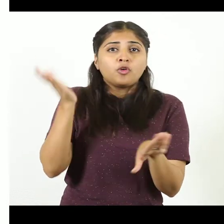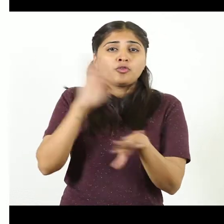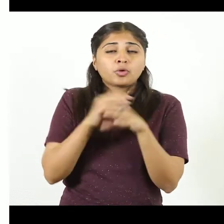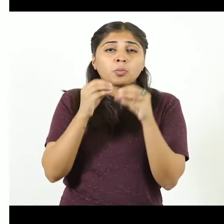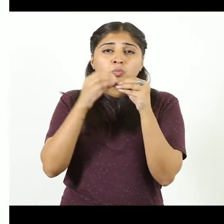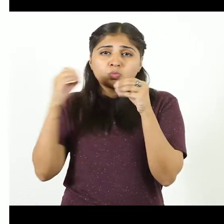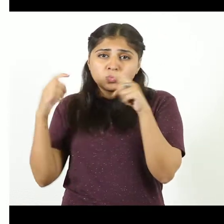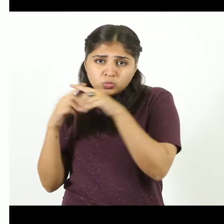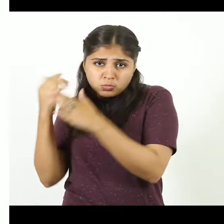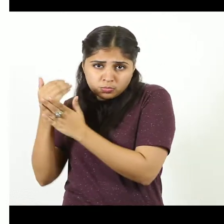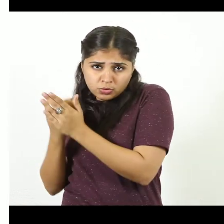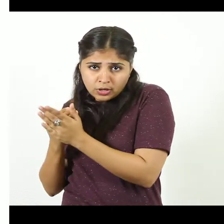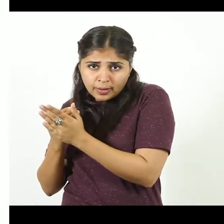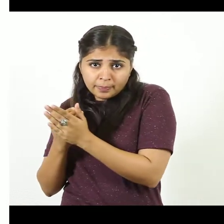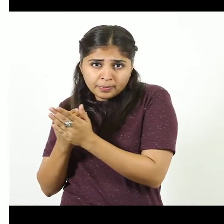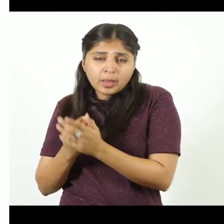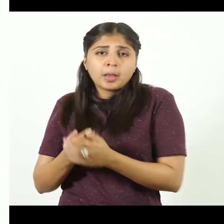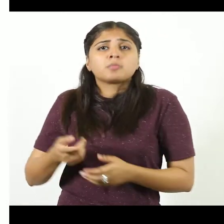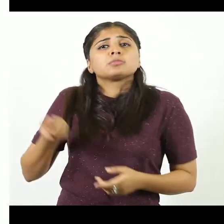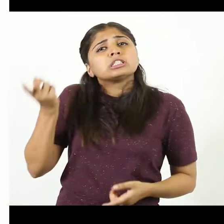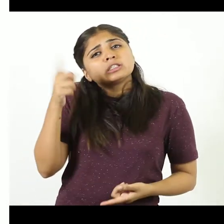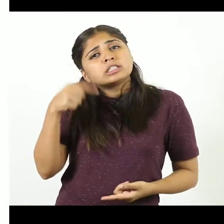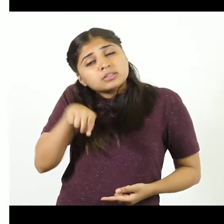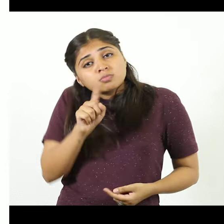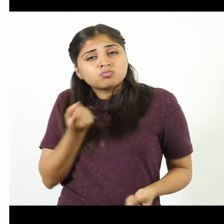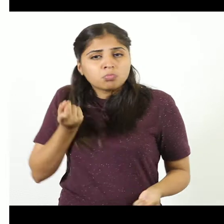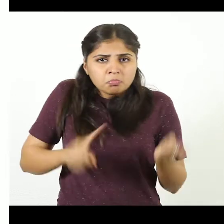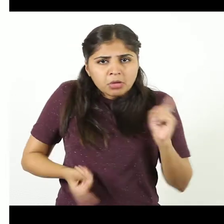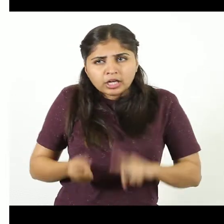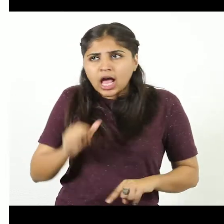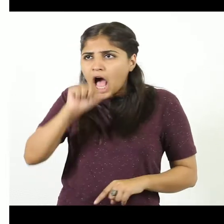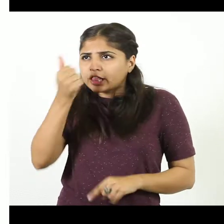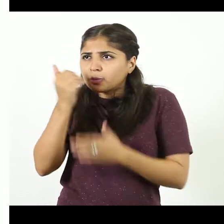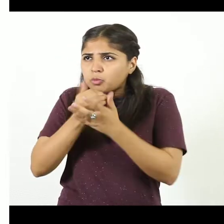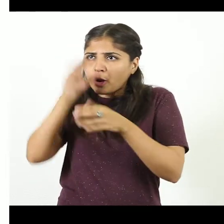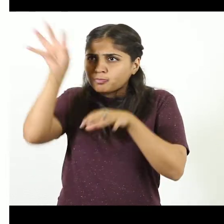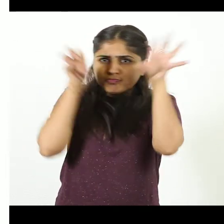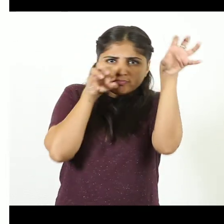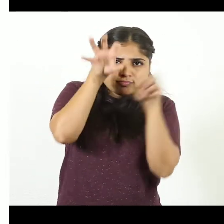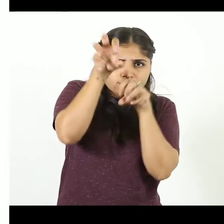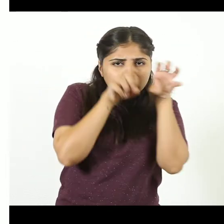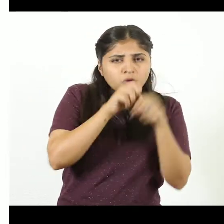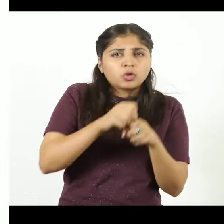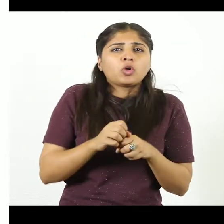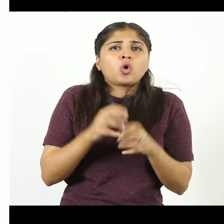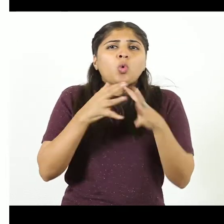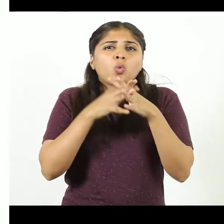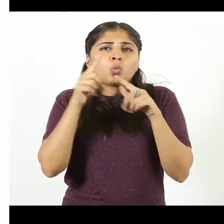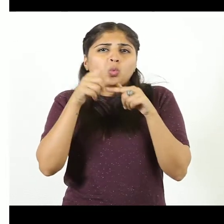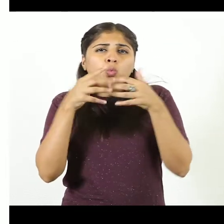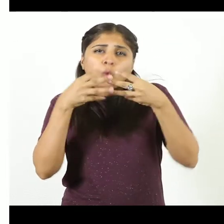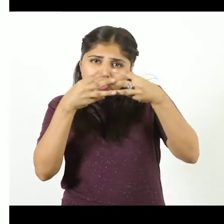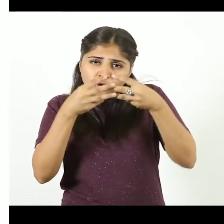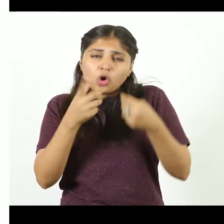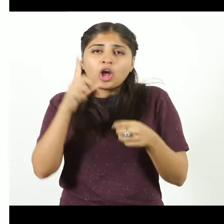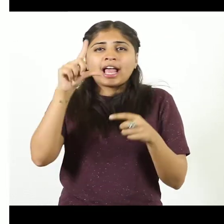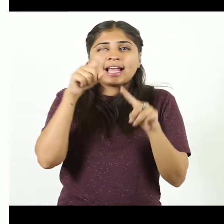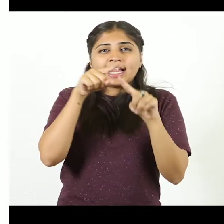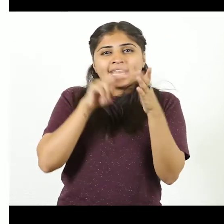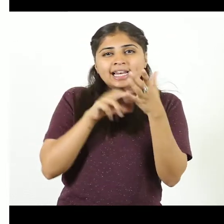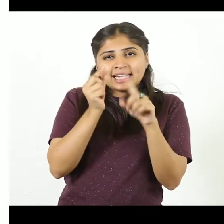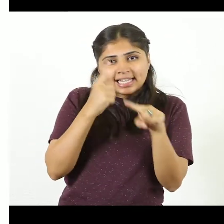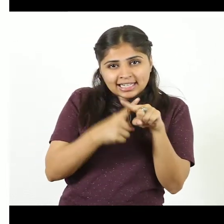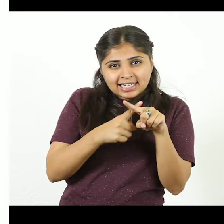the other programs in a computer. Windows, Linux, etc. are